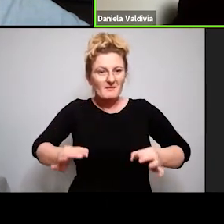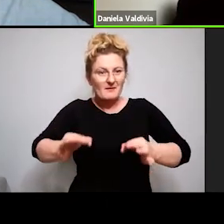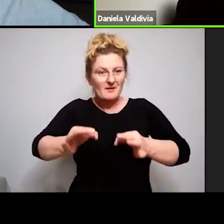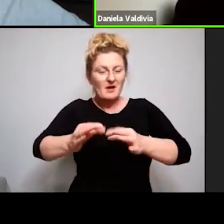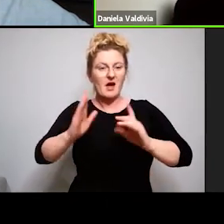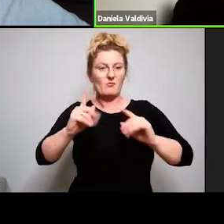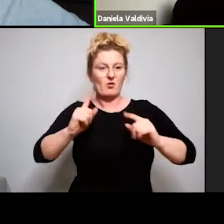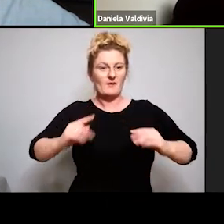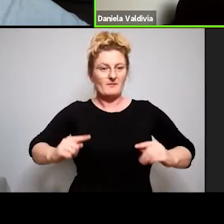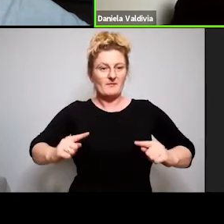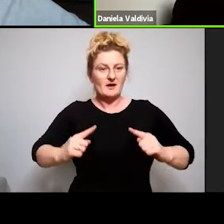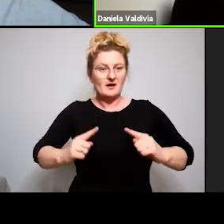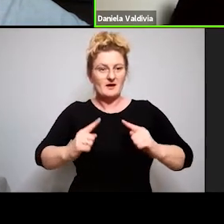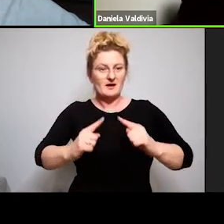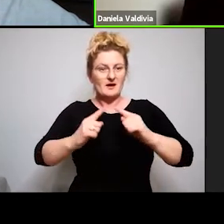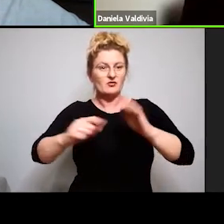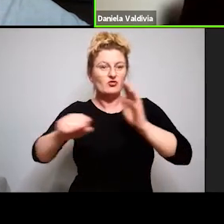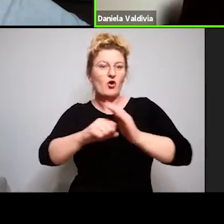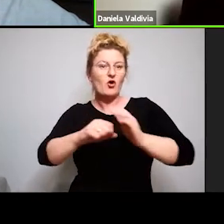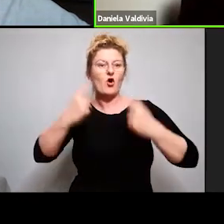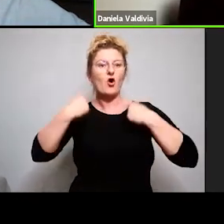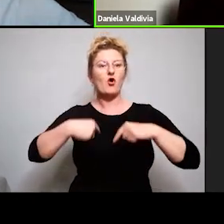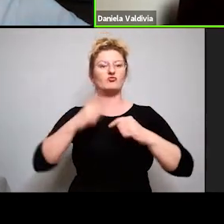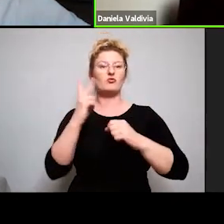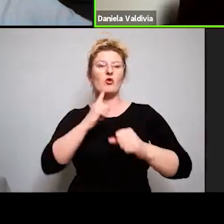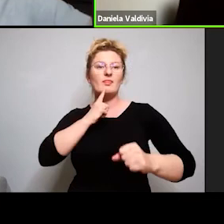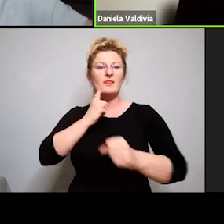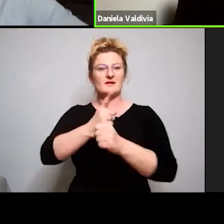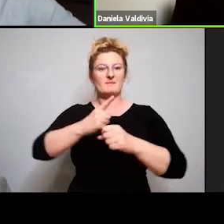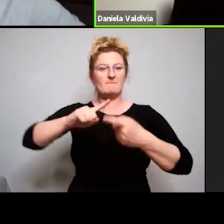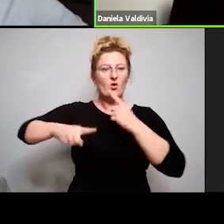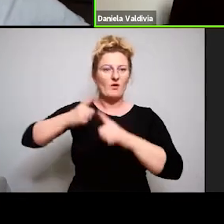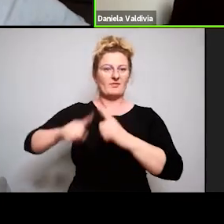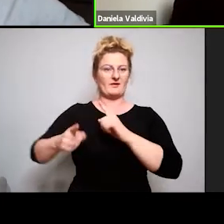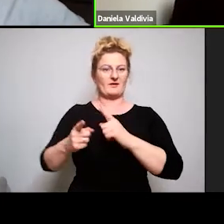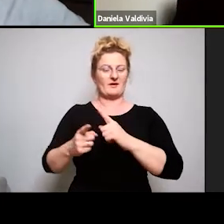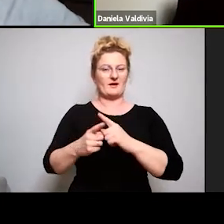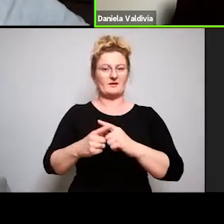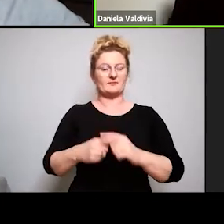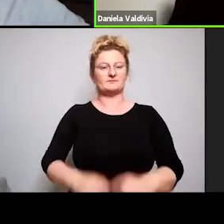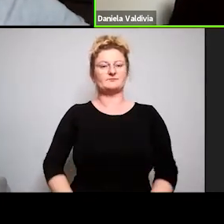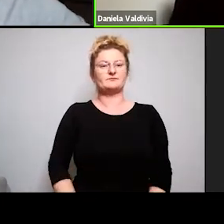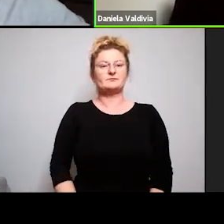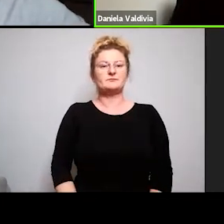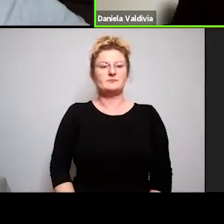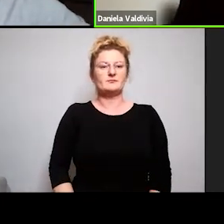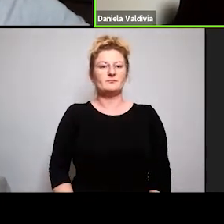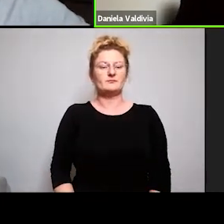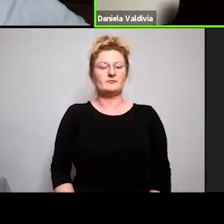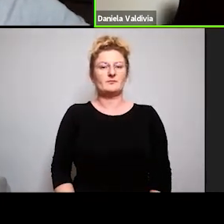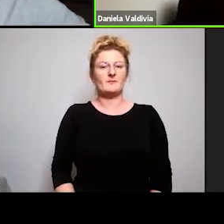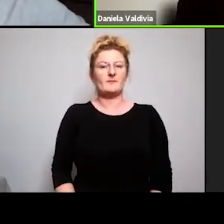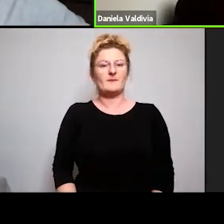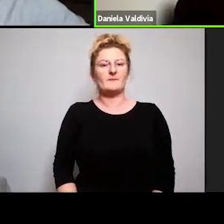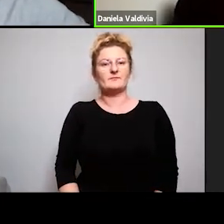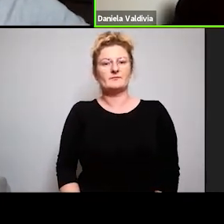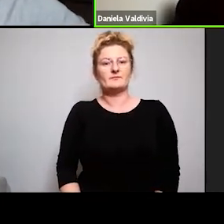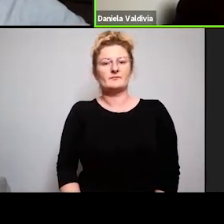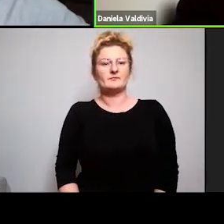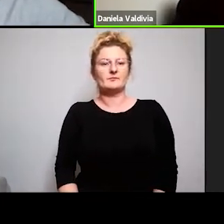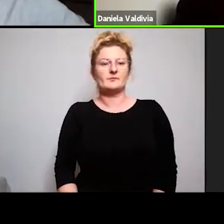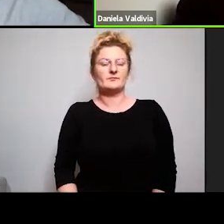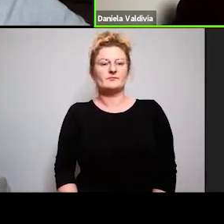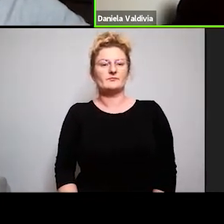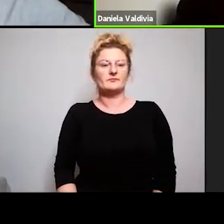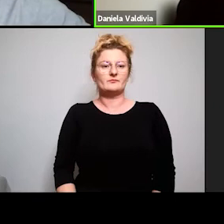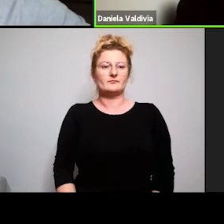like just go and say, hey, I have this law, it's a proposal, I've studied peace and conflict transformation, I'm an expert, and here you